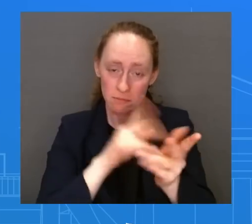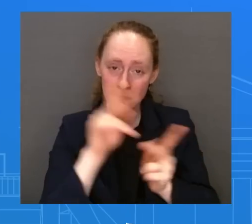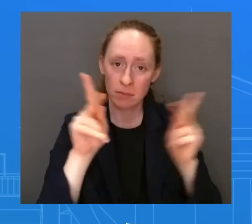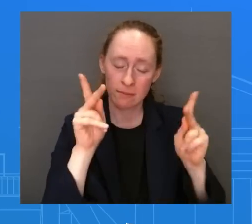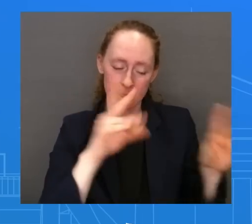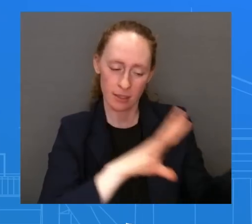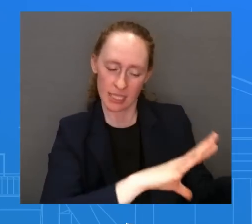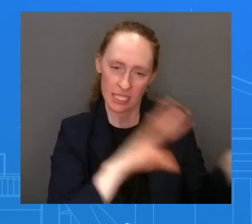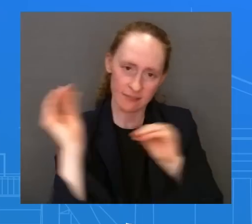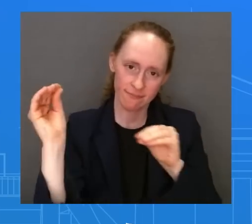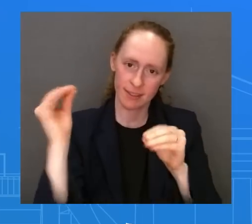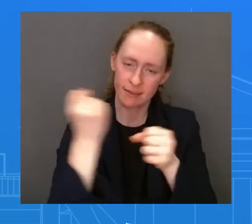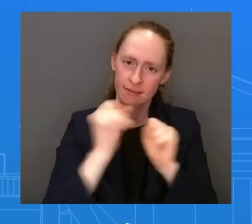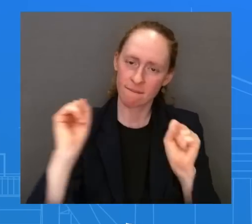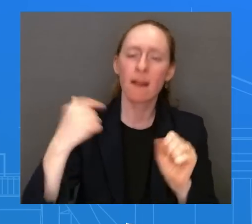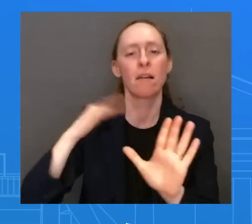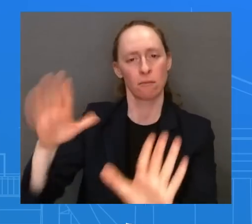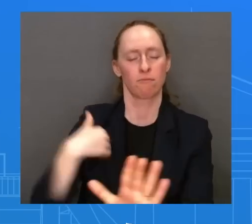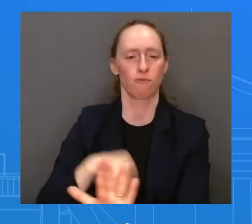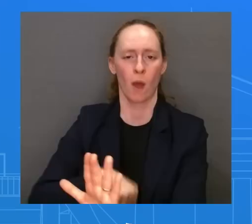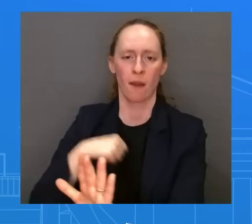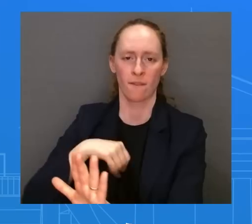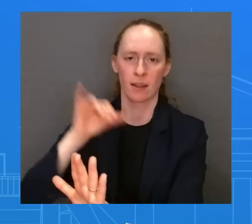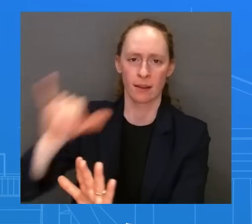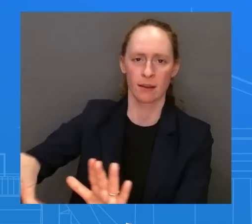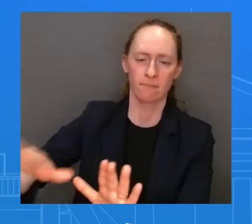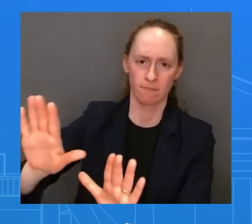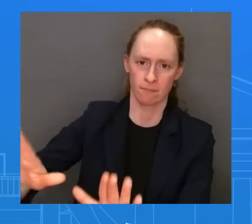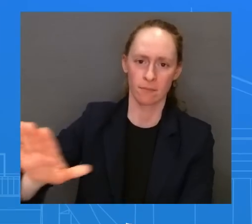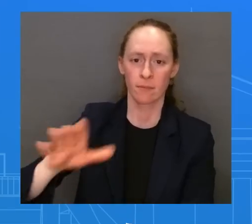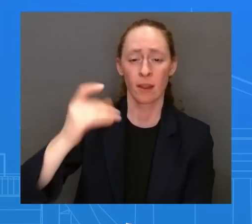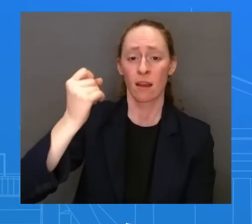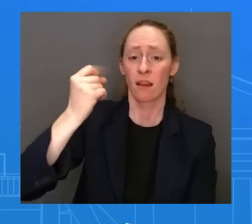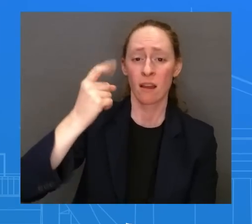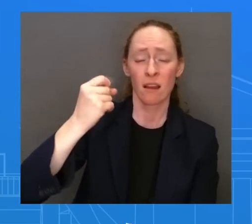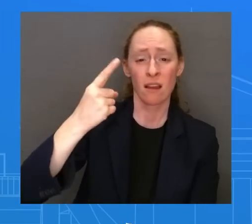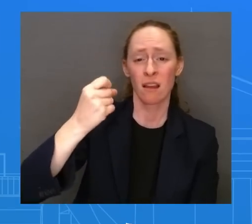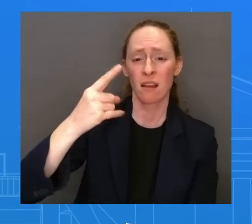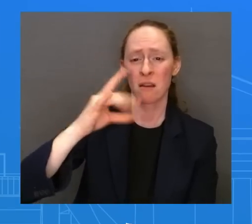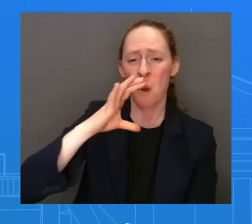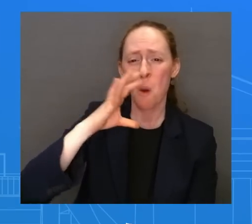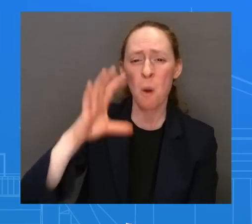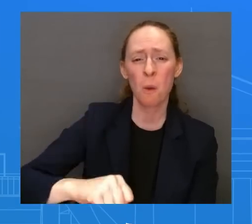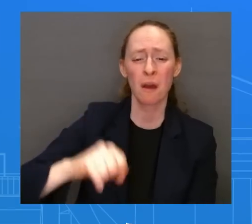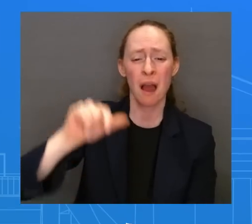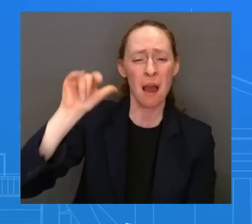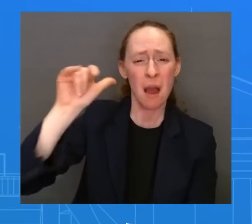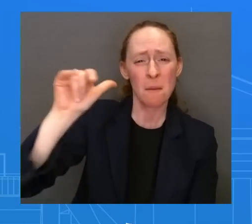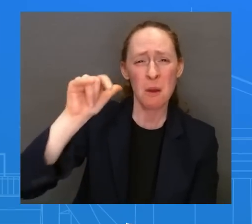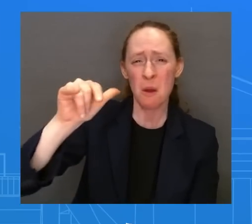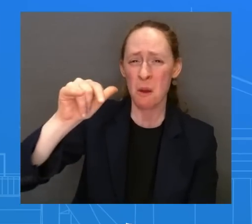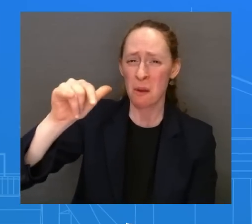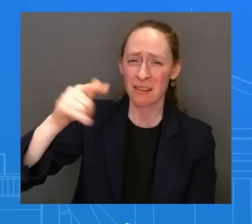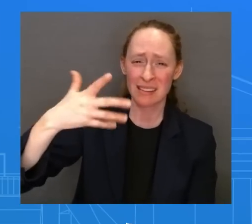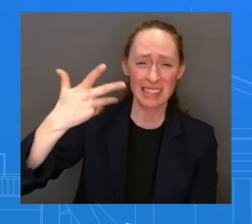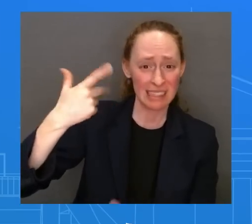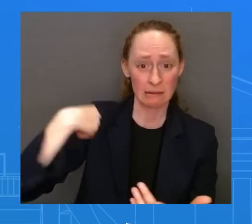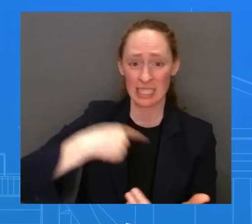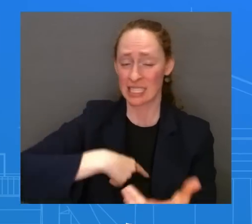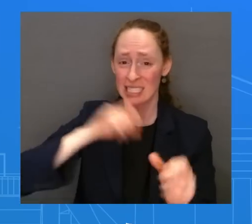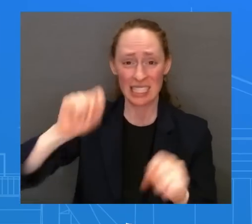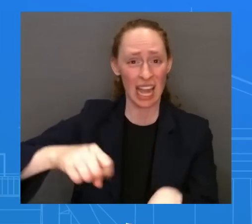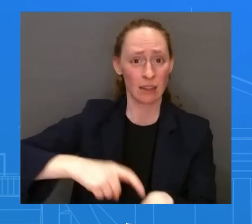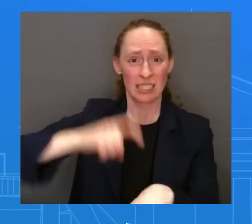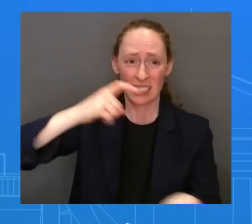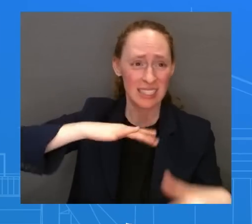of a defunct airport and get it operational in 48 hours you bet proud of the fact that we now have about a hundred thousand